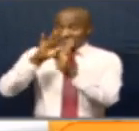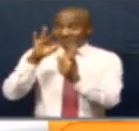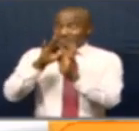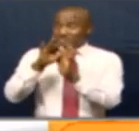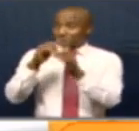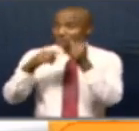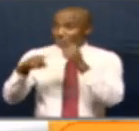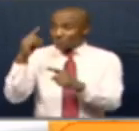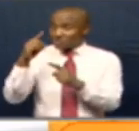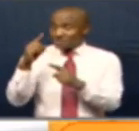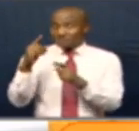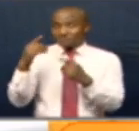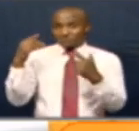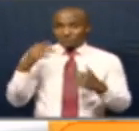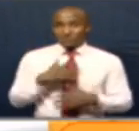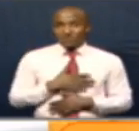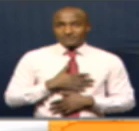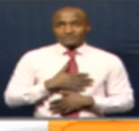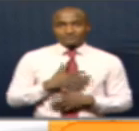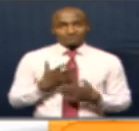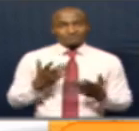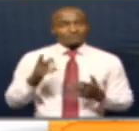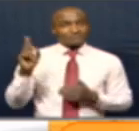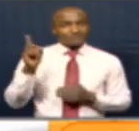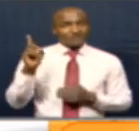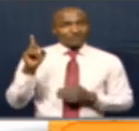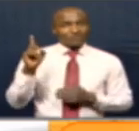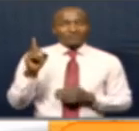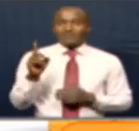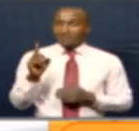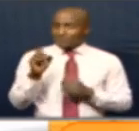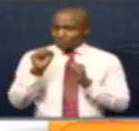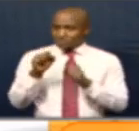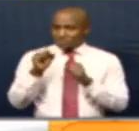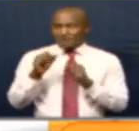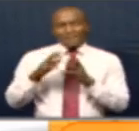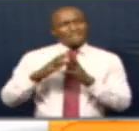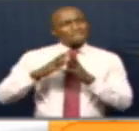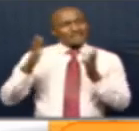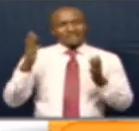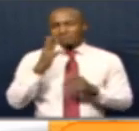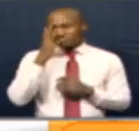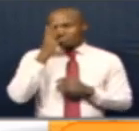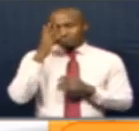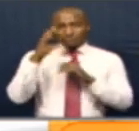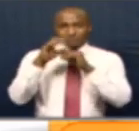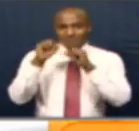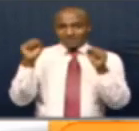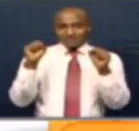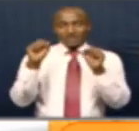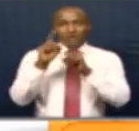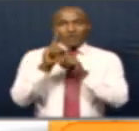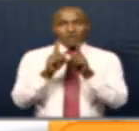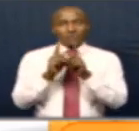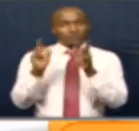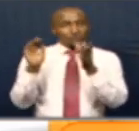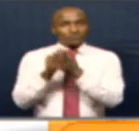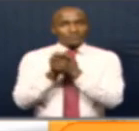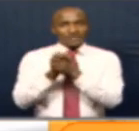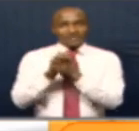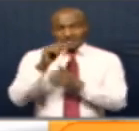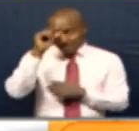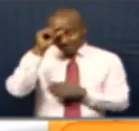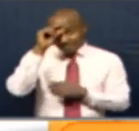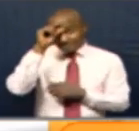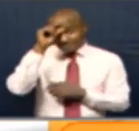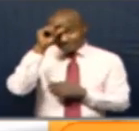overwhelmingly elected. Frankly, Nairobi is threatening to become one of the biggest embarrassments to the president and the Jubilee regime. But a